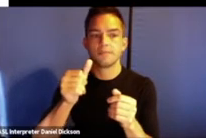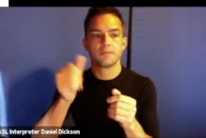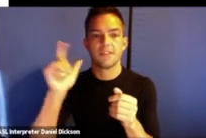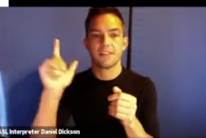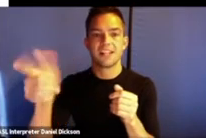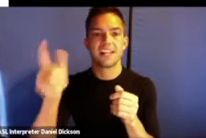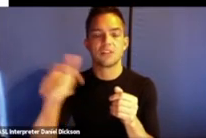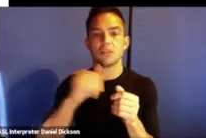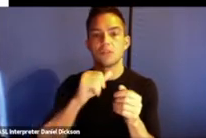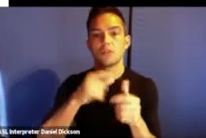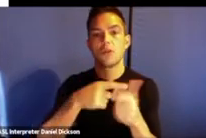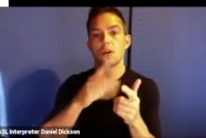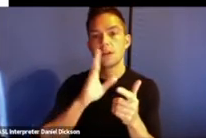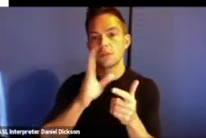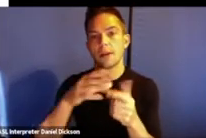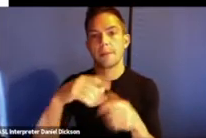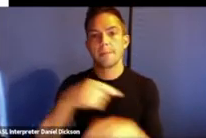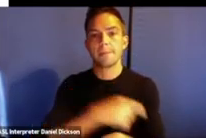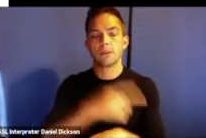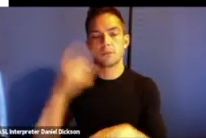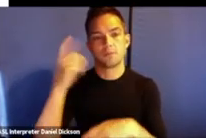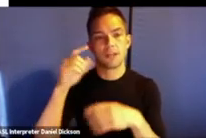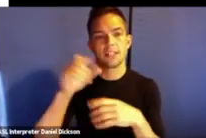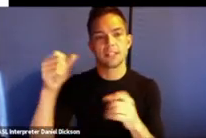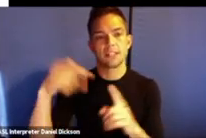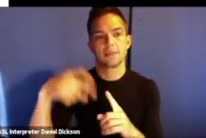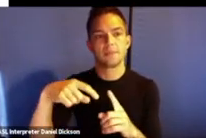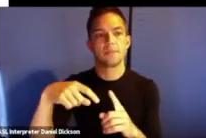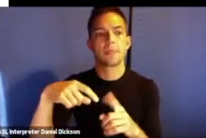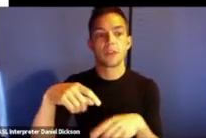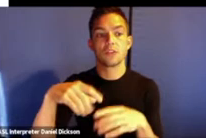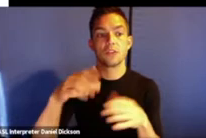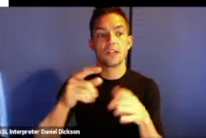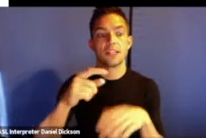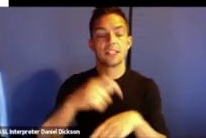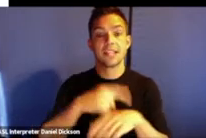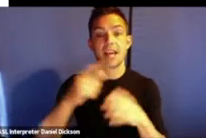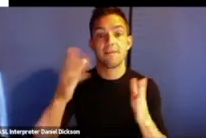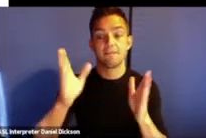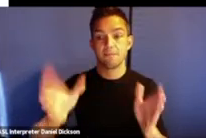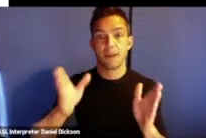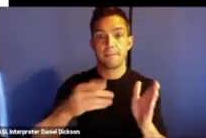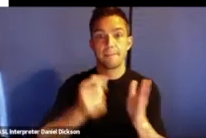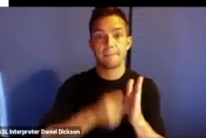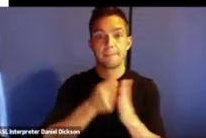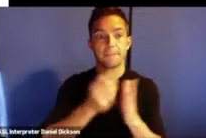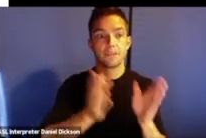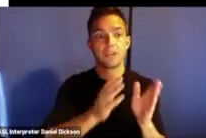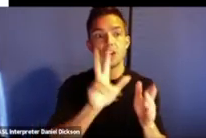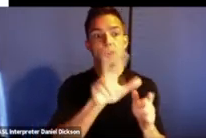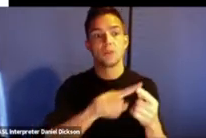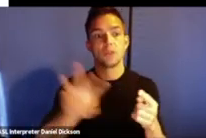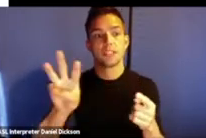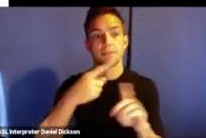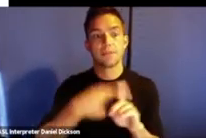or direct muscle and brain stimulation. And the period of time is very early. They projected it's within 3 to 6 months of